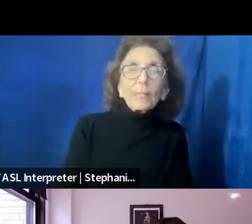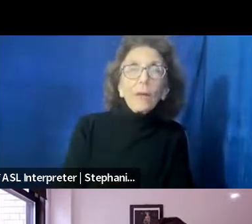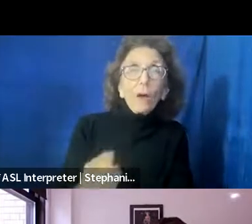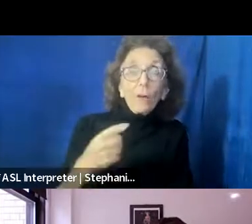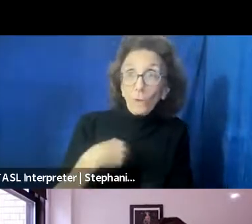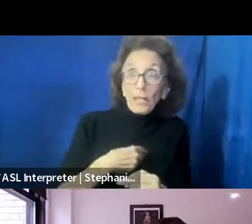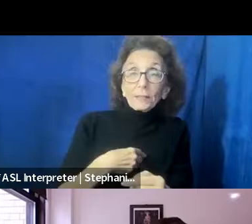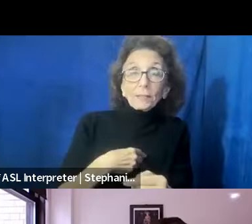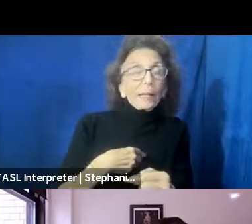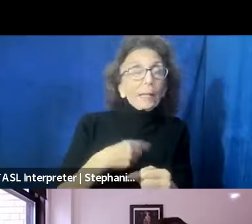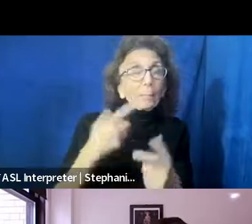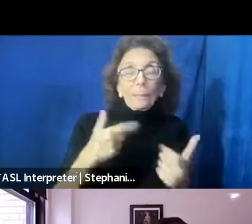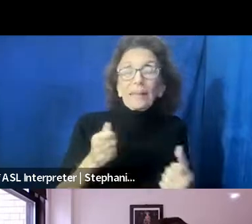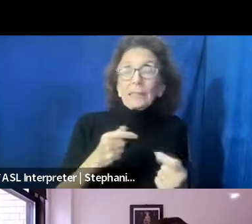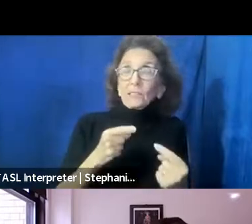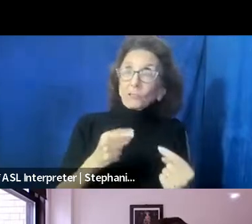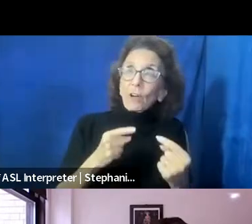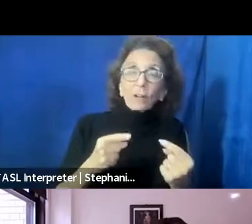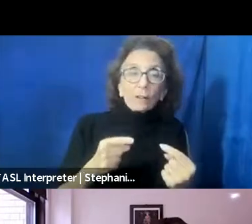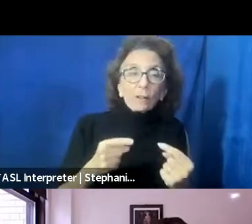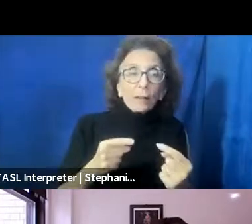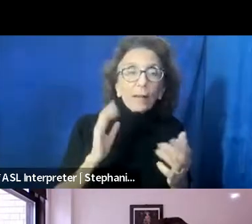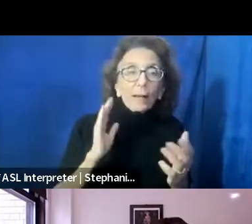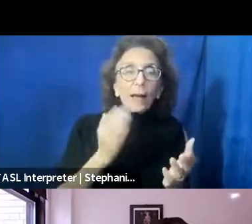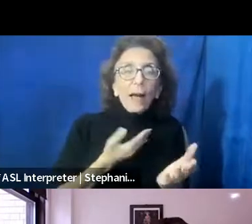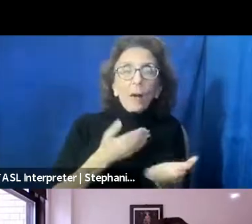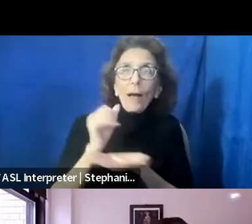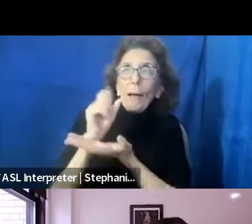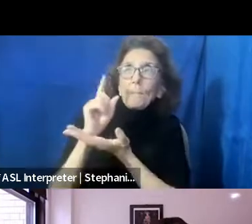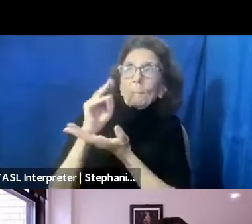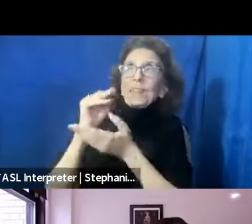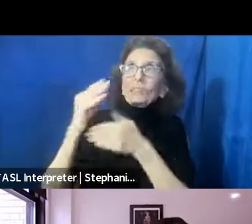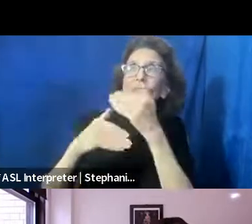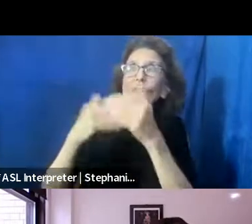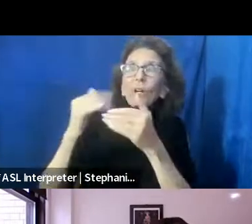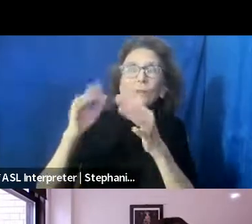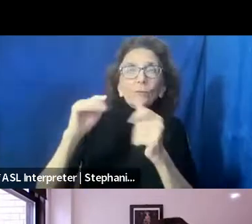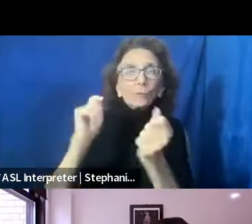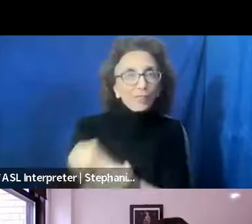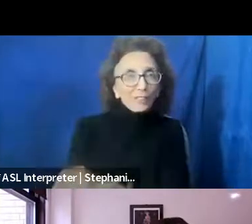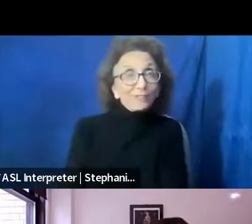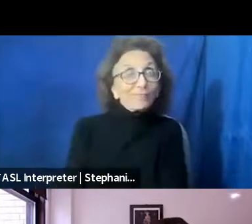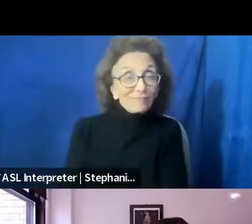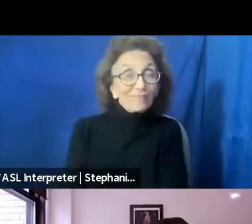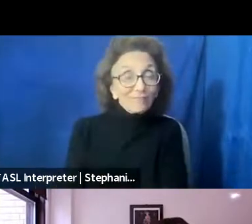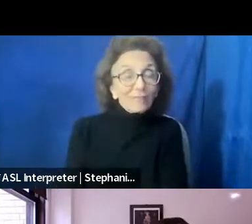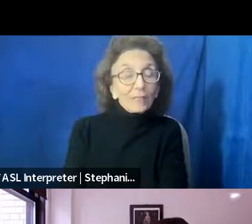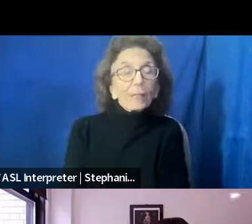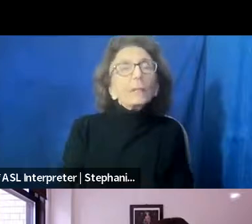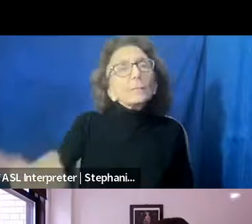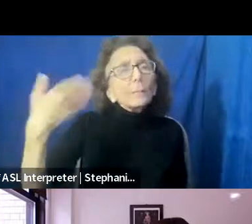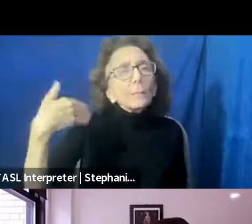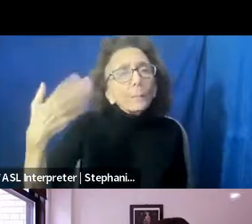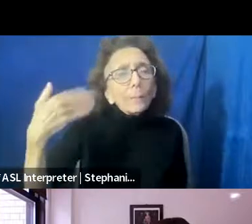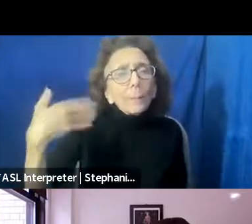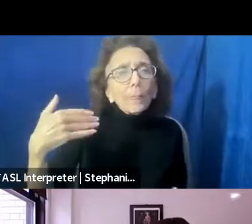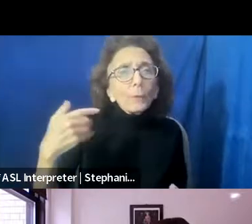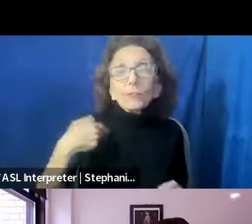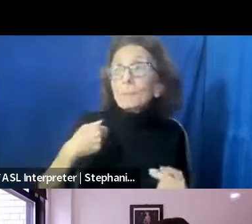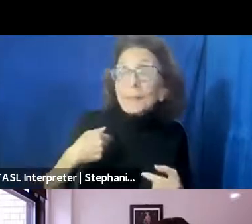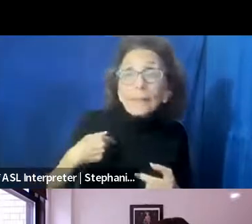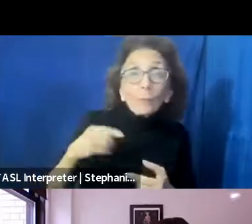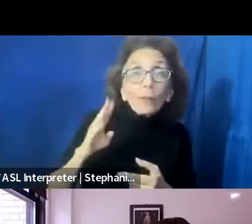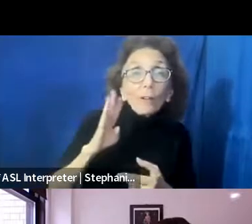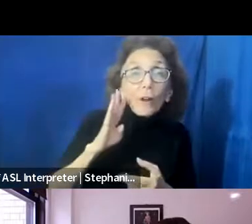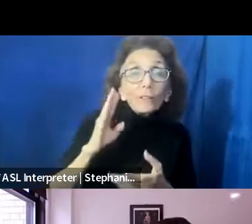been restructuring like our administrative processes. We started out, it was basically just me and the artistic